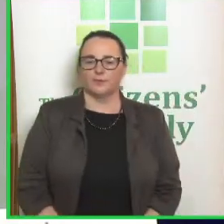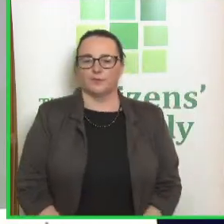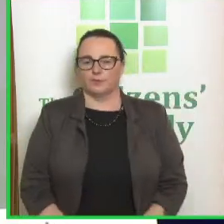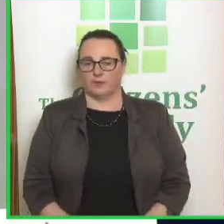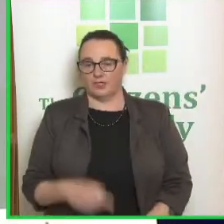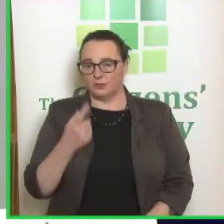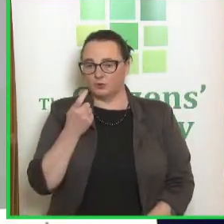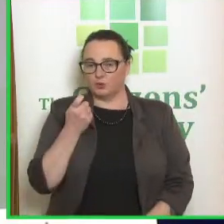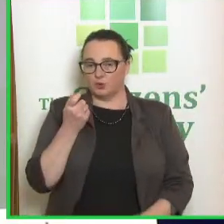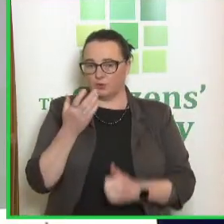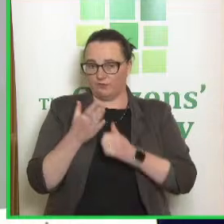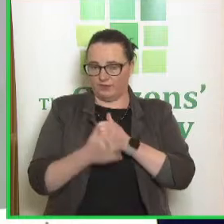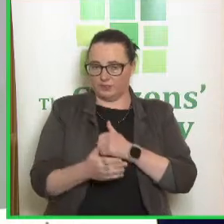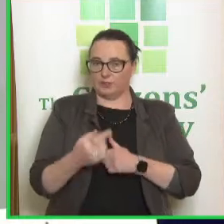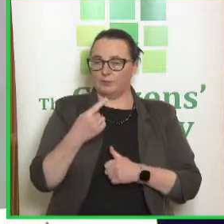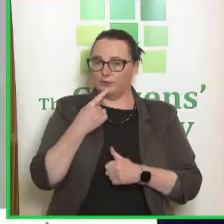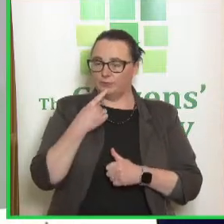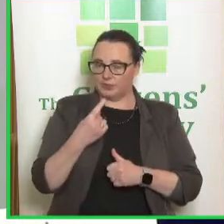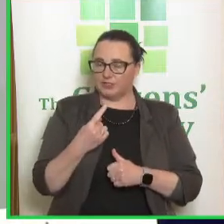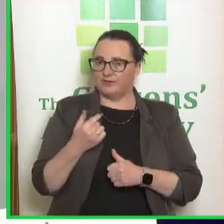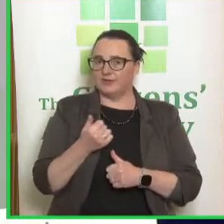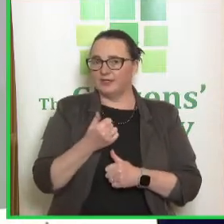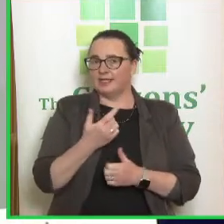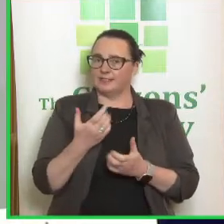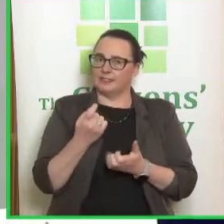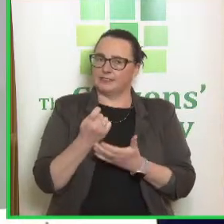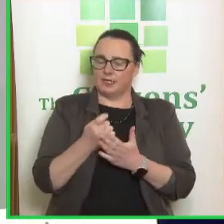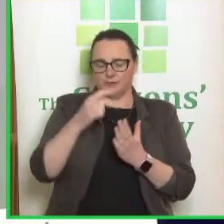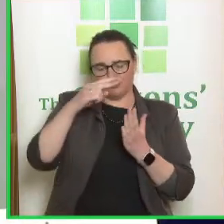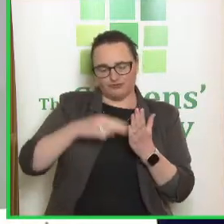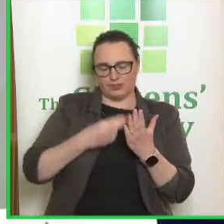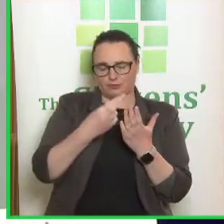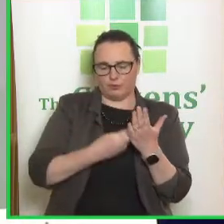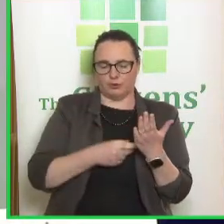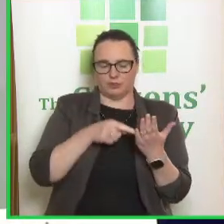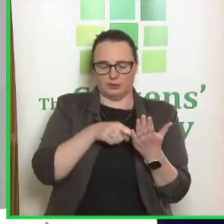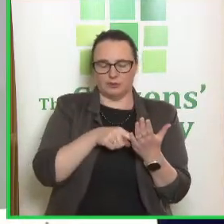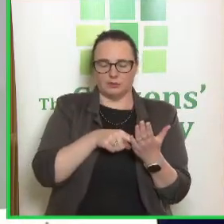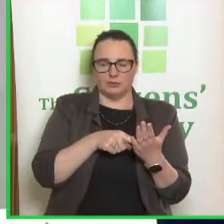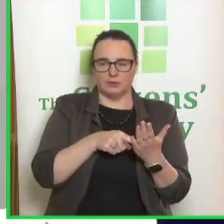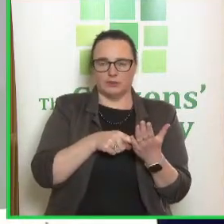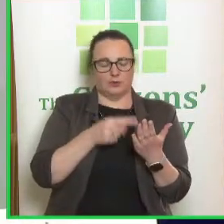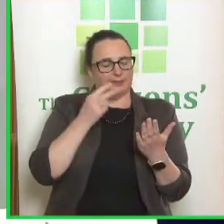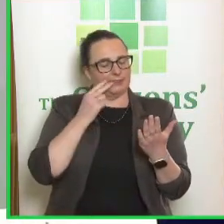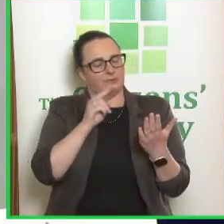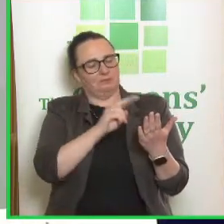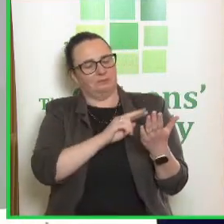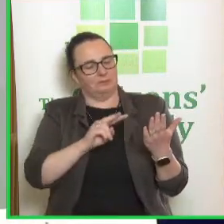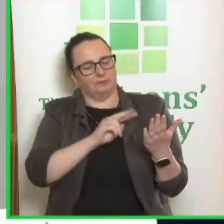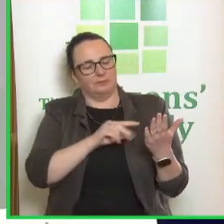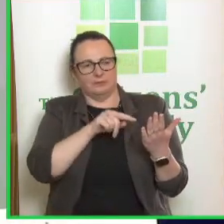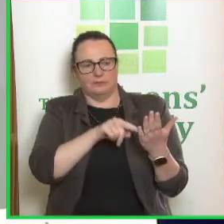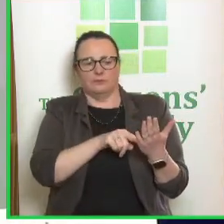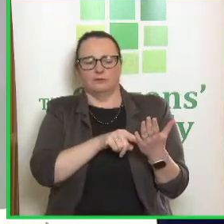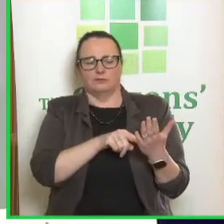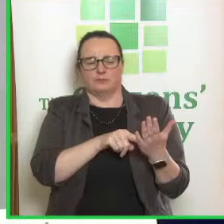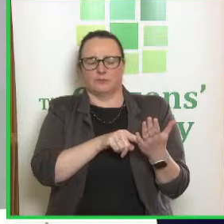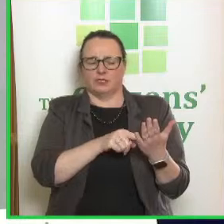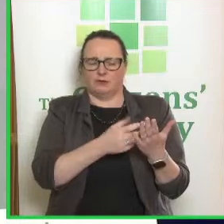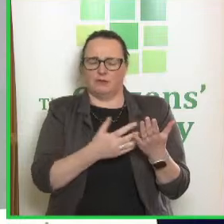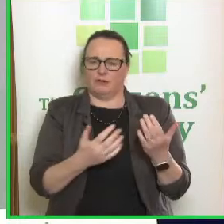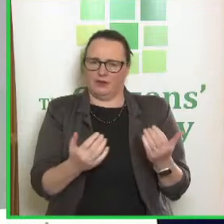has takes the time to read this report, I think it is and it will reflect the most deliberative,